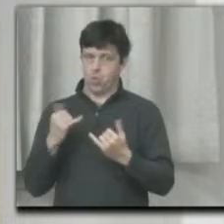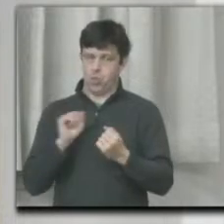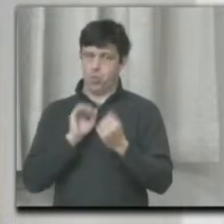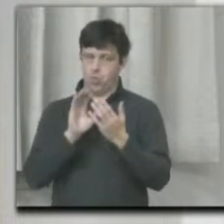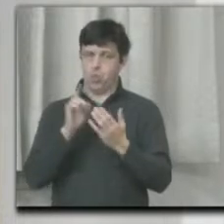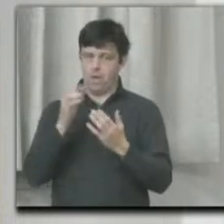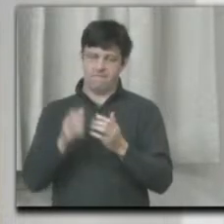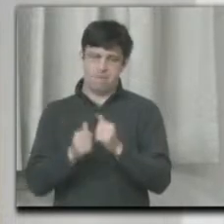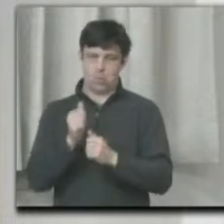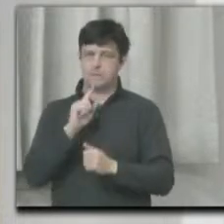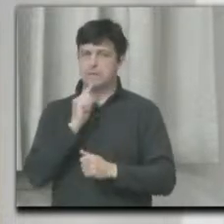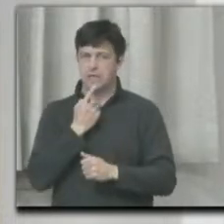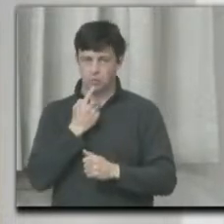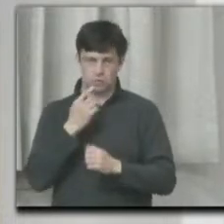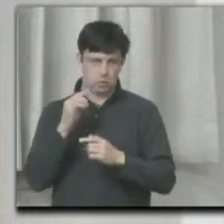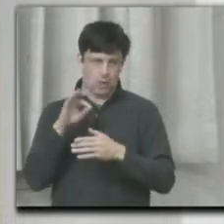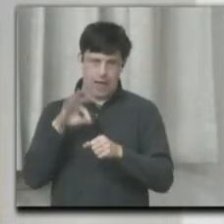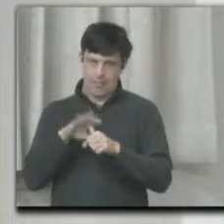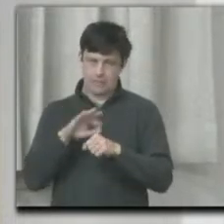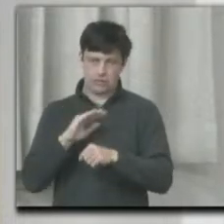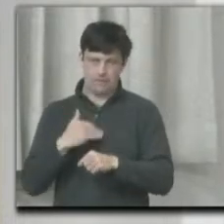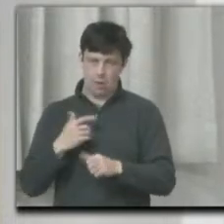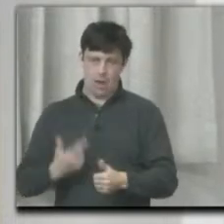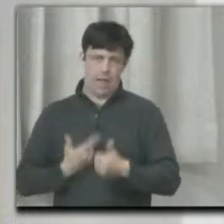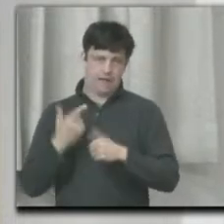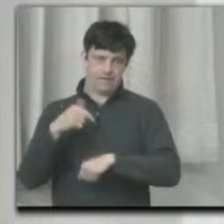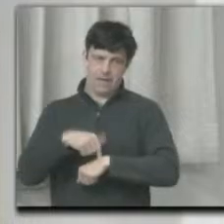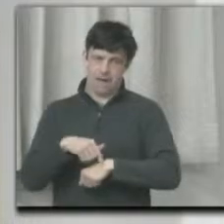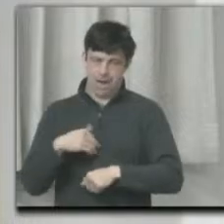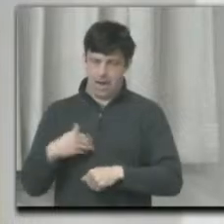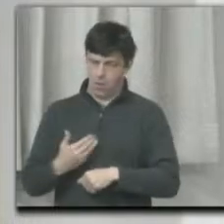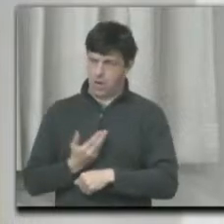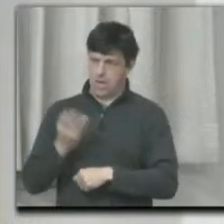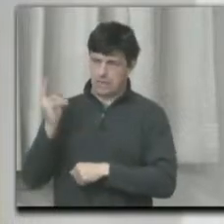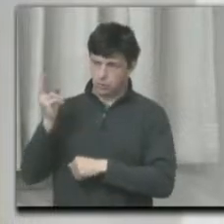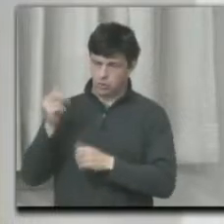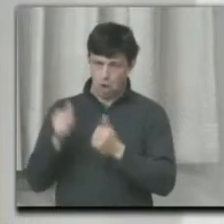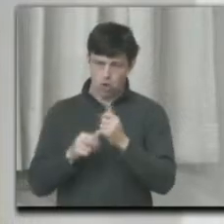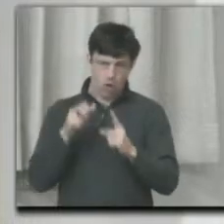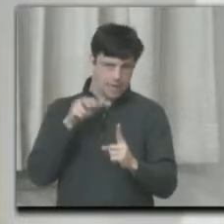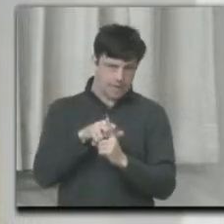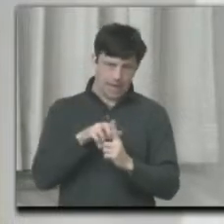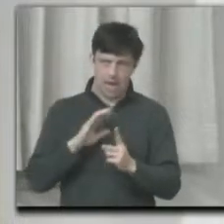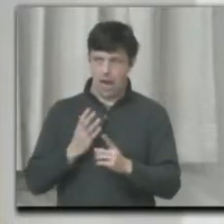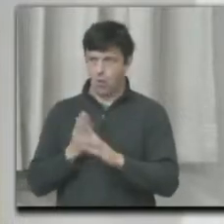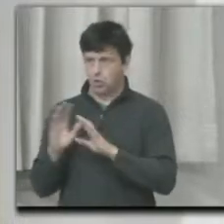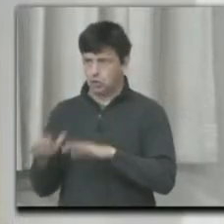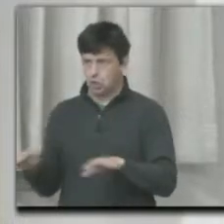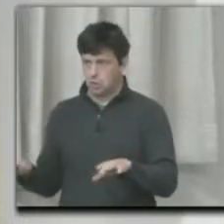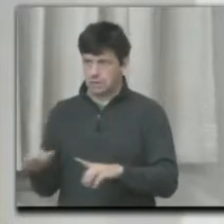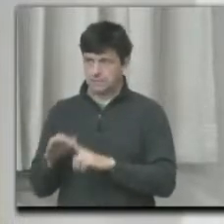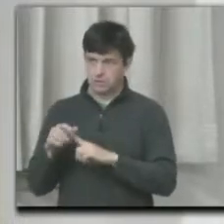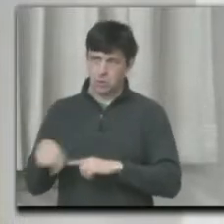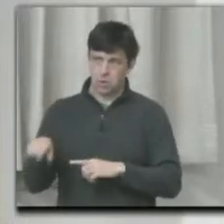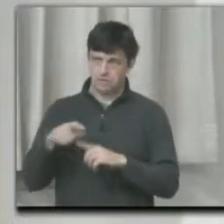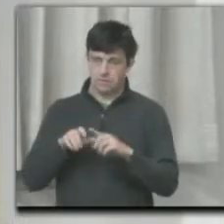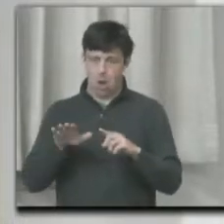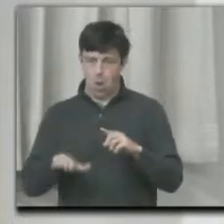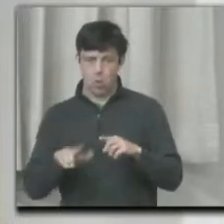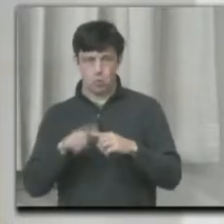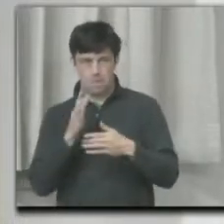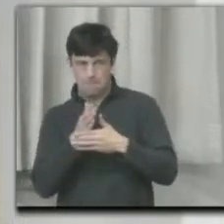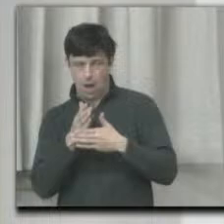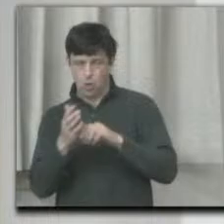most consequential elections of our lifetime. Our history is under attack. Our children, especially those from low to moderate